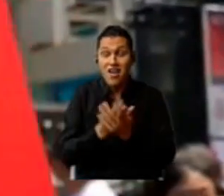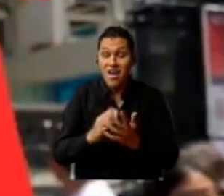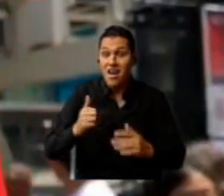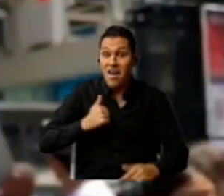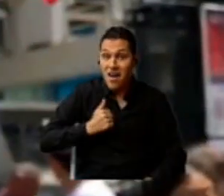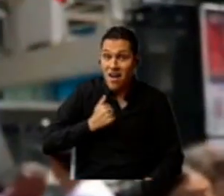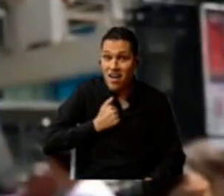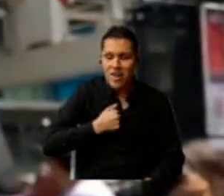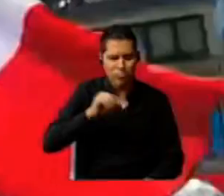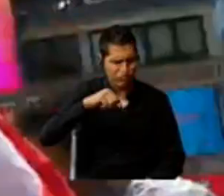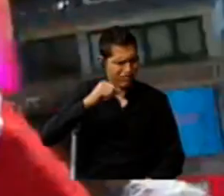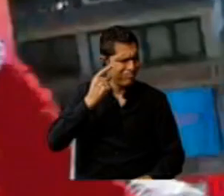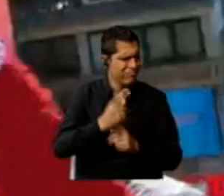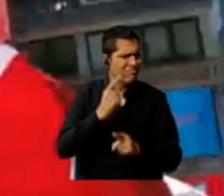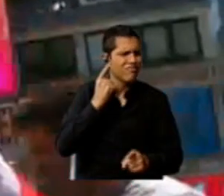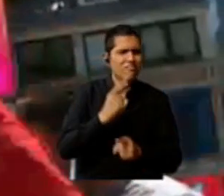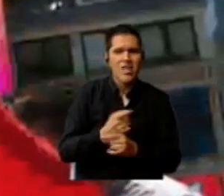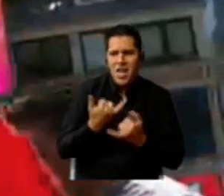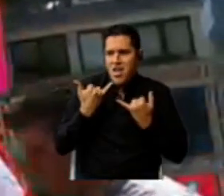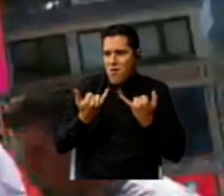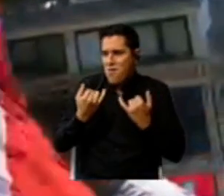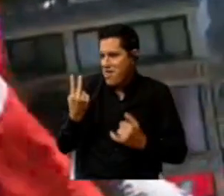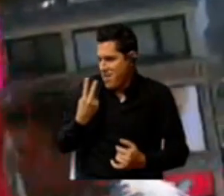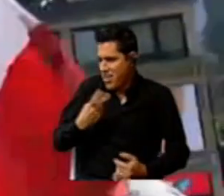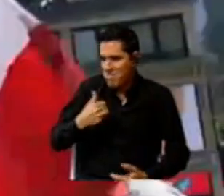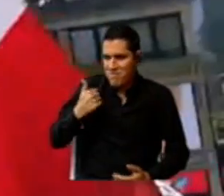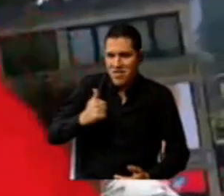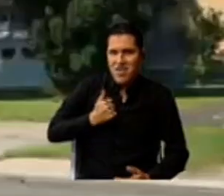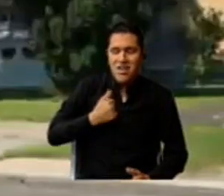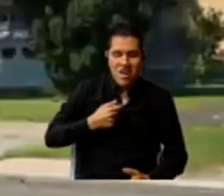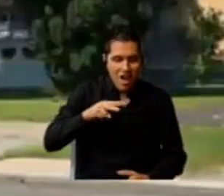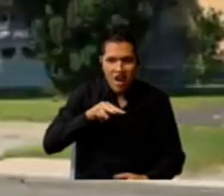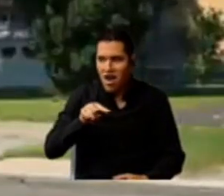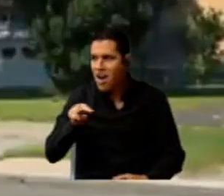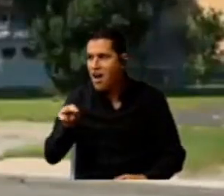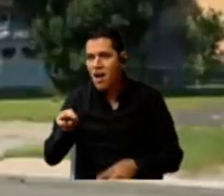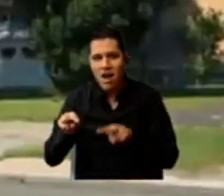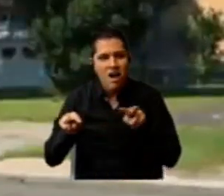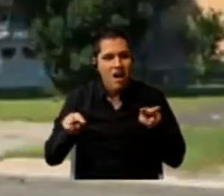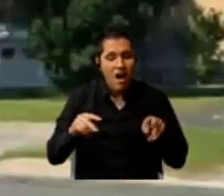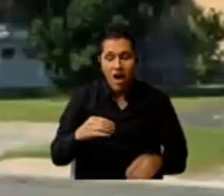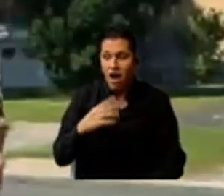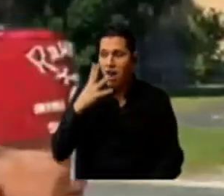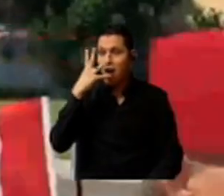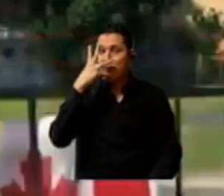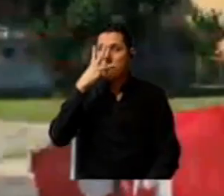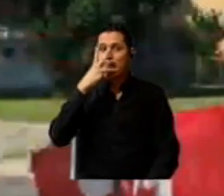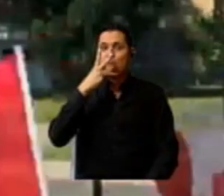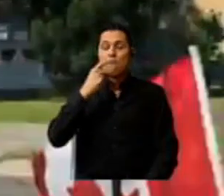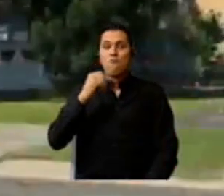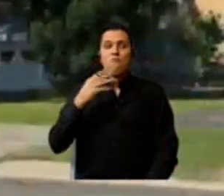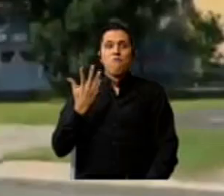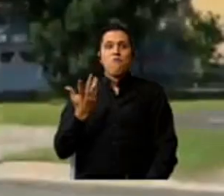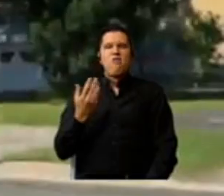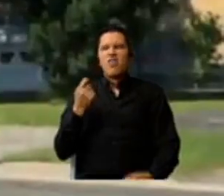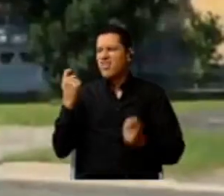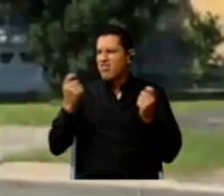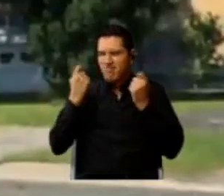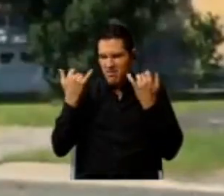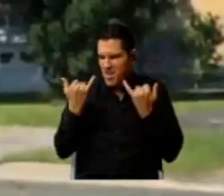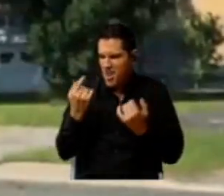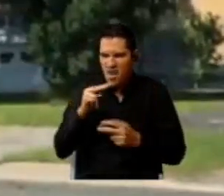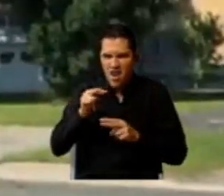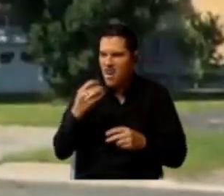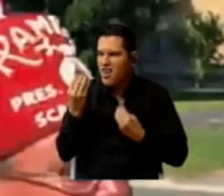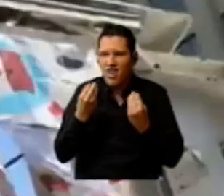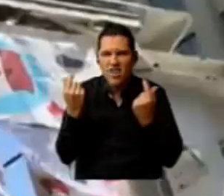Yes, Charlotte, we are in Canada. That's amazing! What are they celebrating?